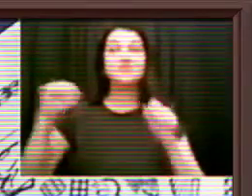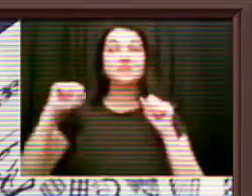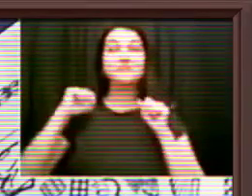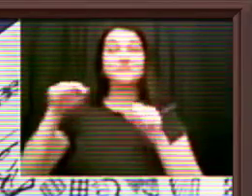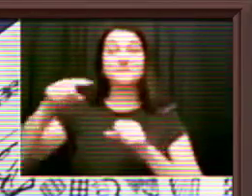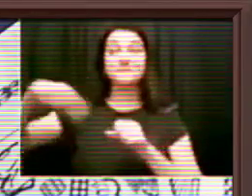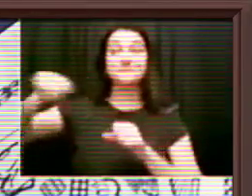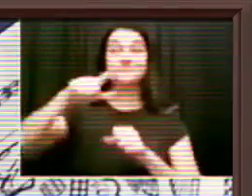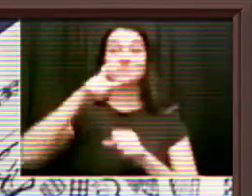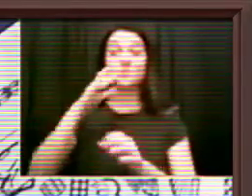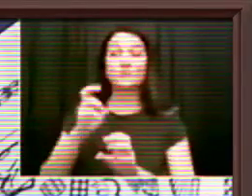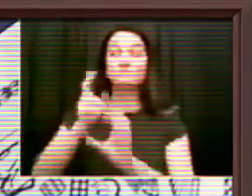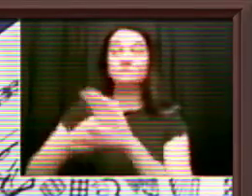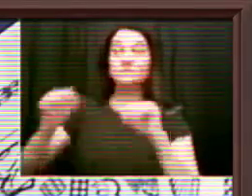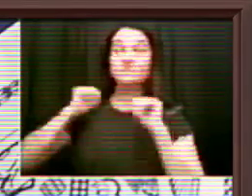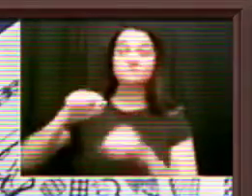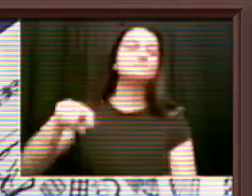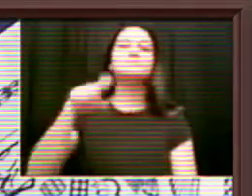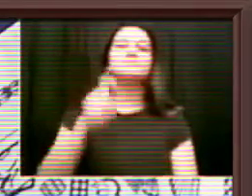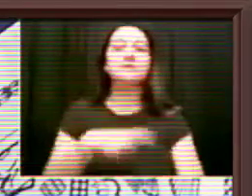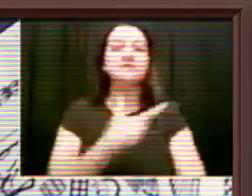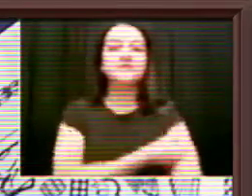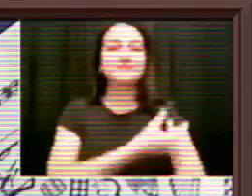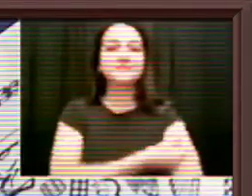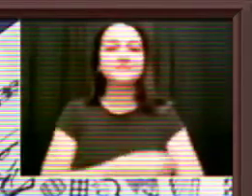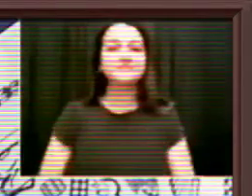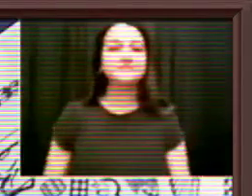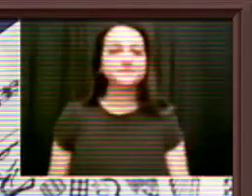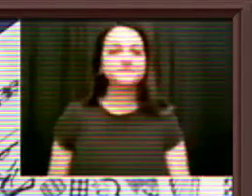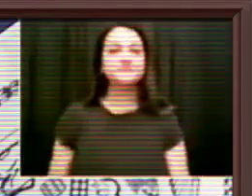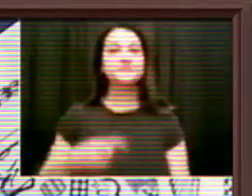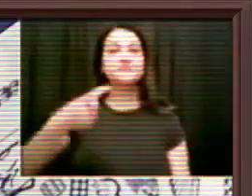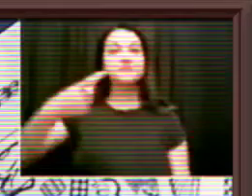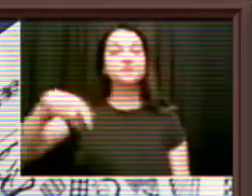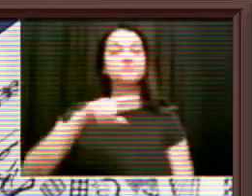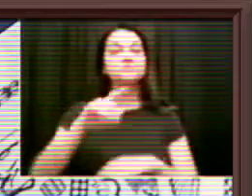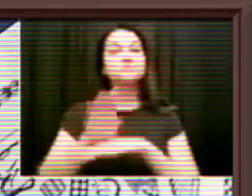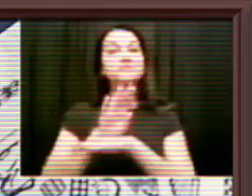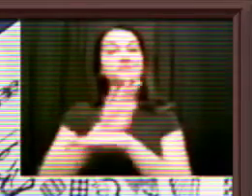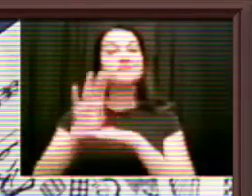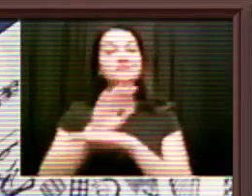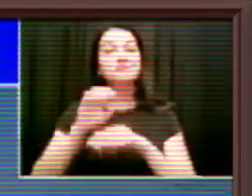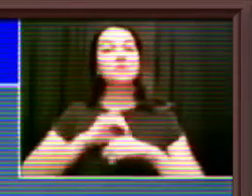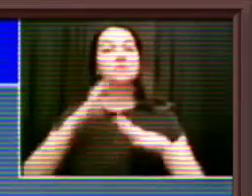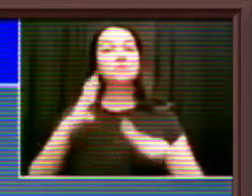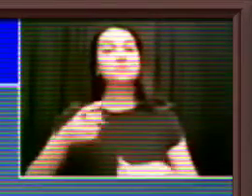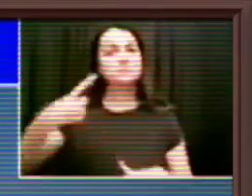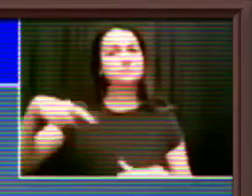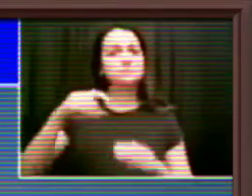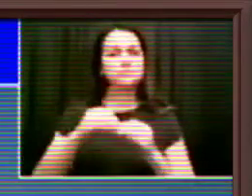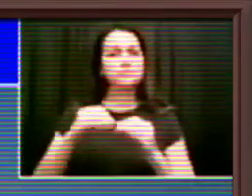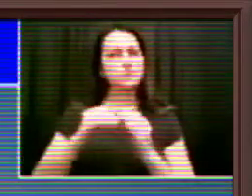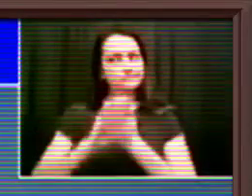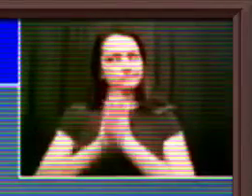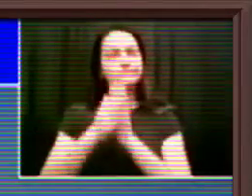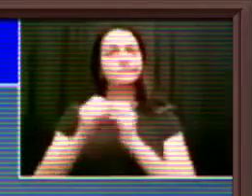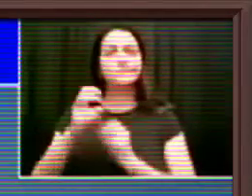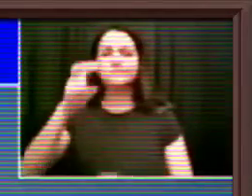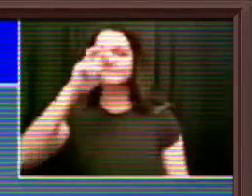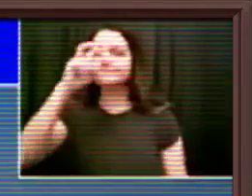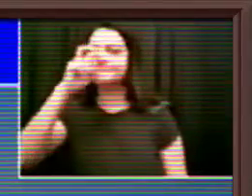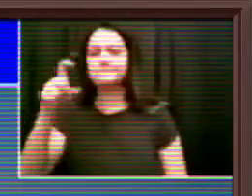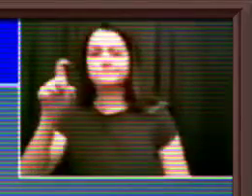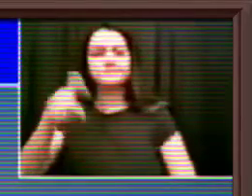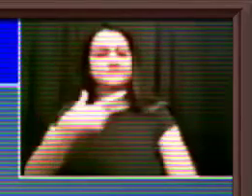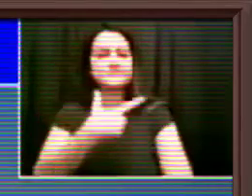operate. They're able to do things to you, you know, under the guise of having your best interest